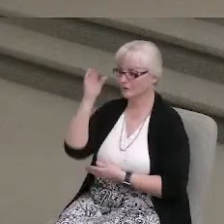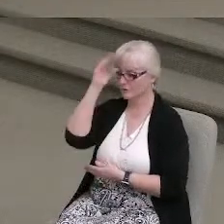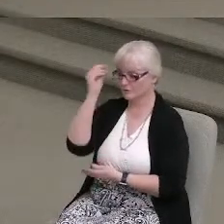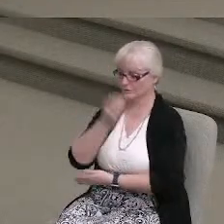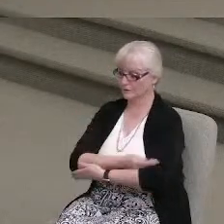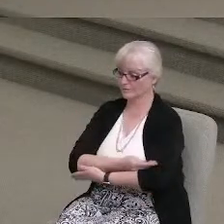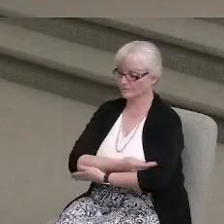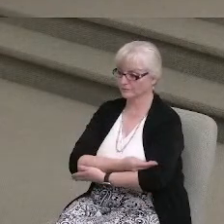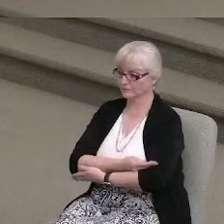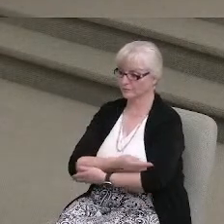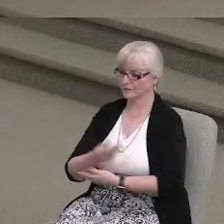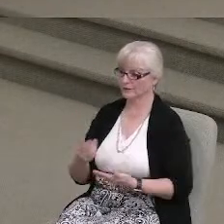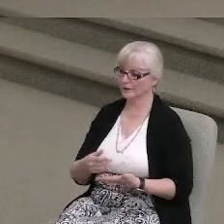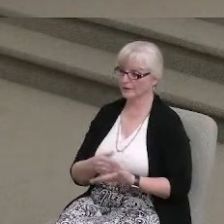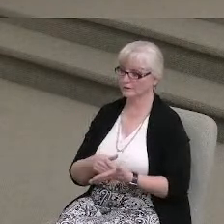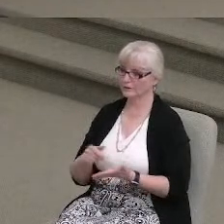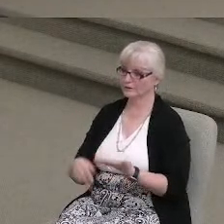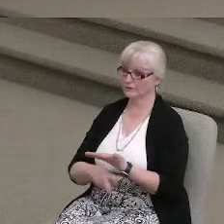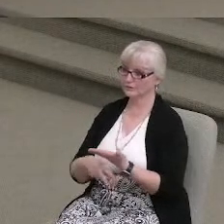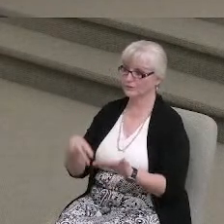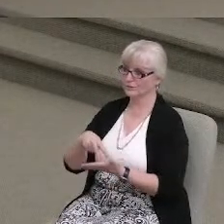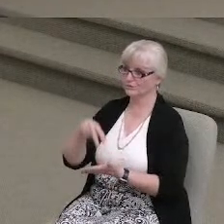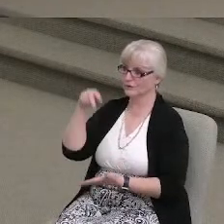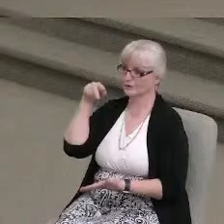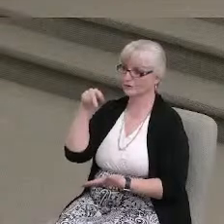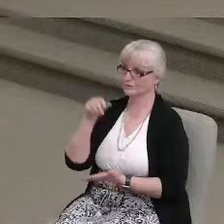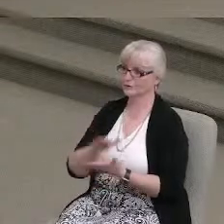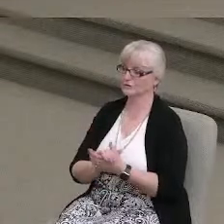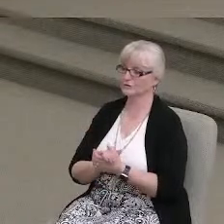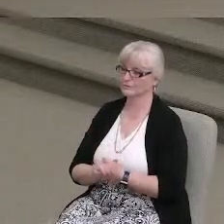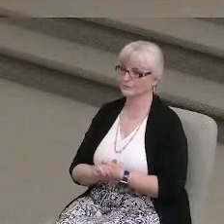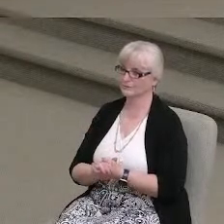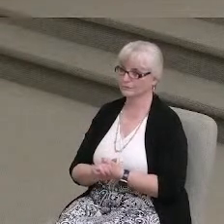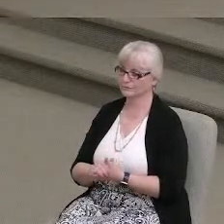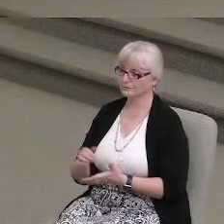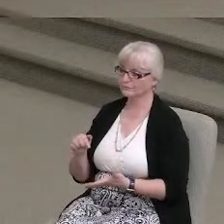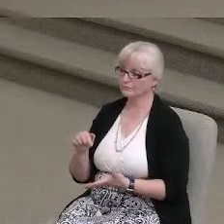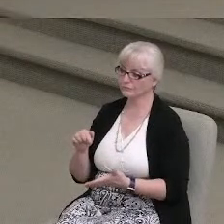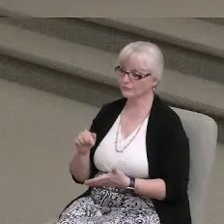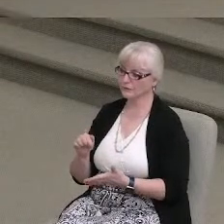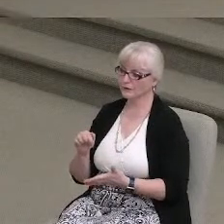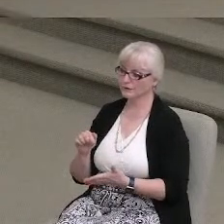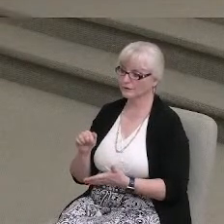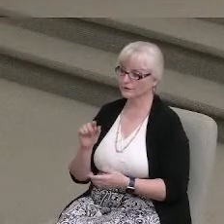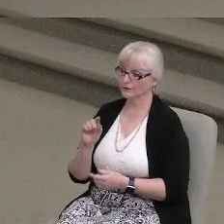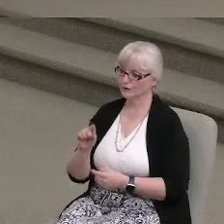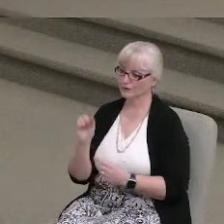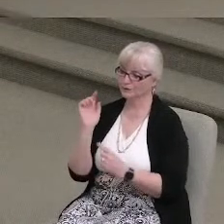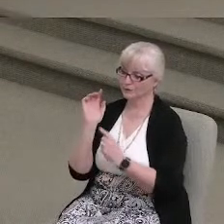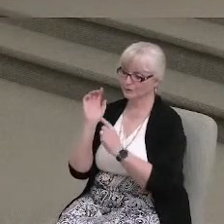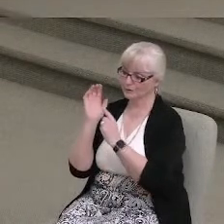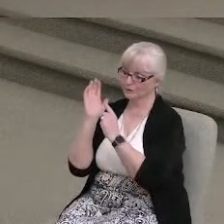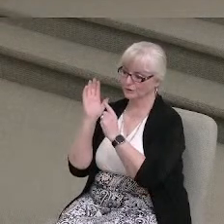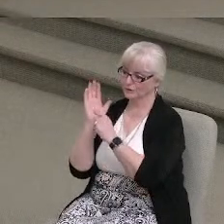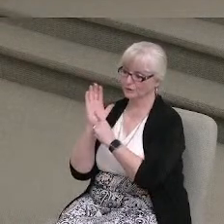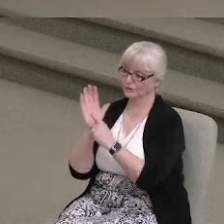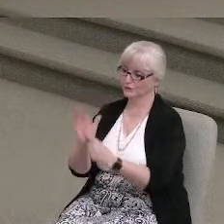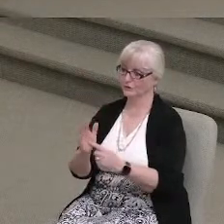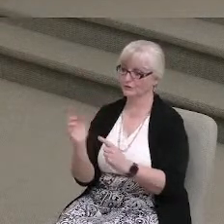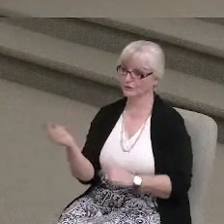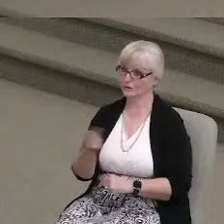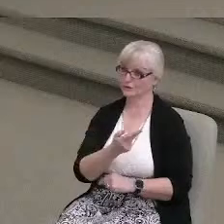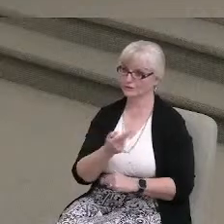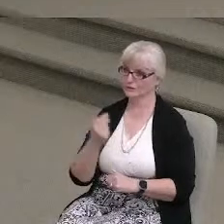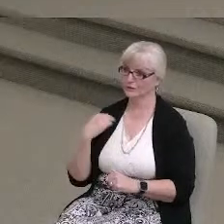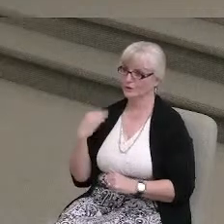for the resurrection. Because in that act, you showed us that we could be risen from